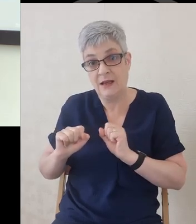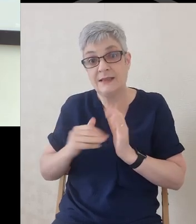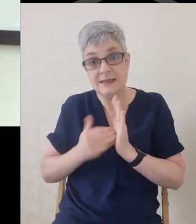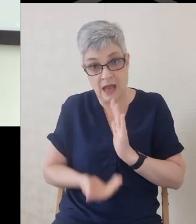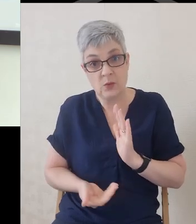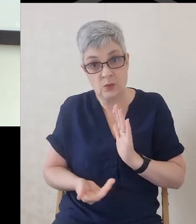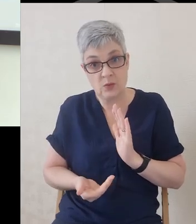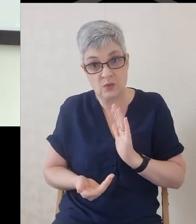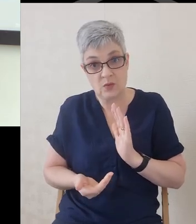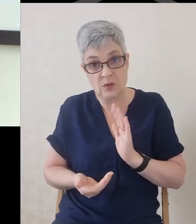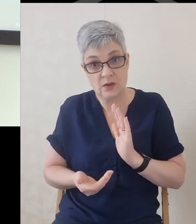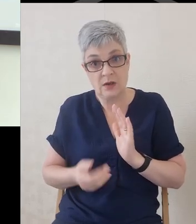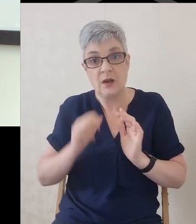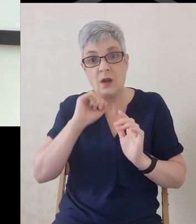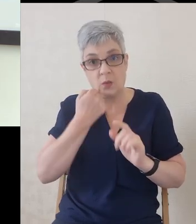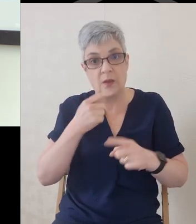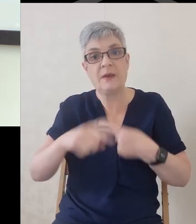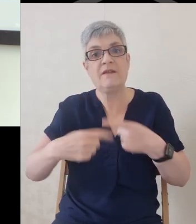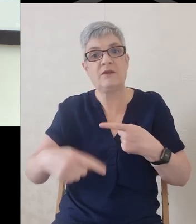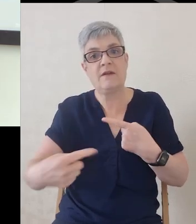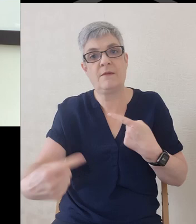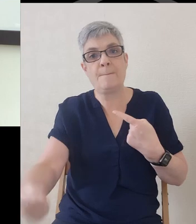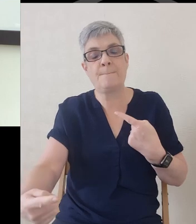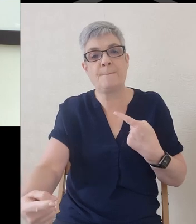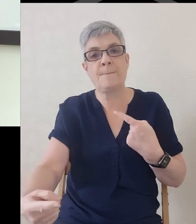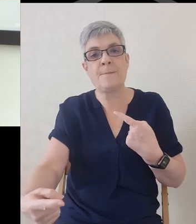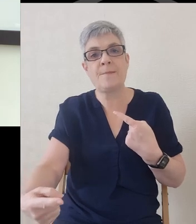now, and ever shall be,